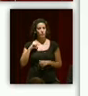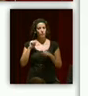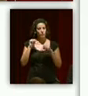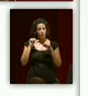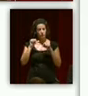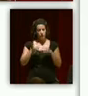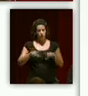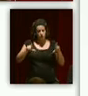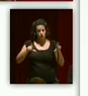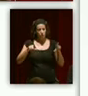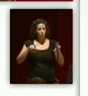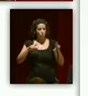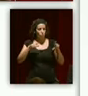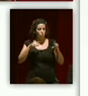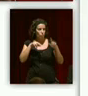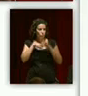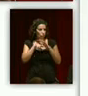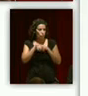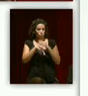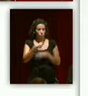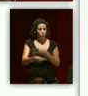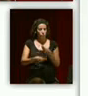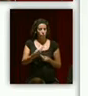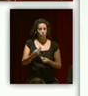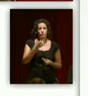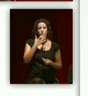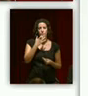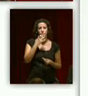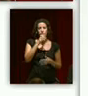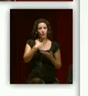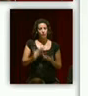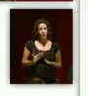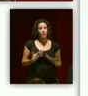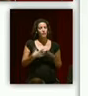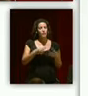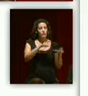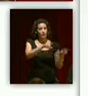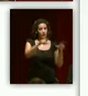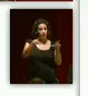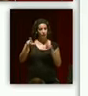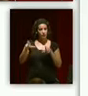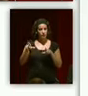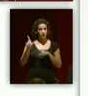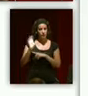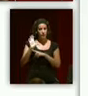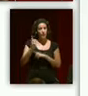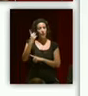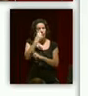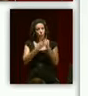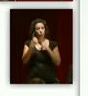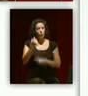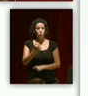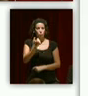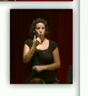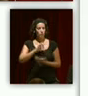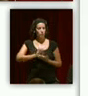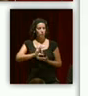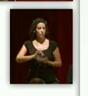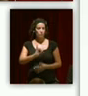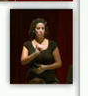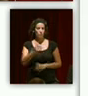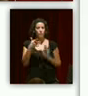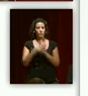ourselves is to have this platform as something completely independent. Only certain movie theaters offer this service